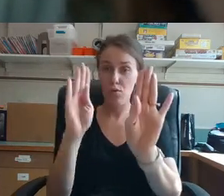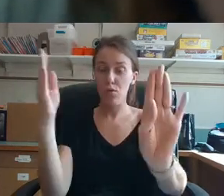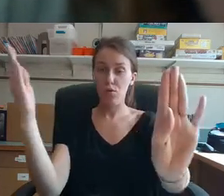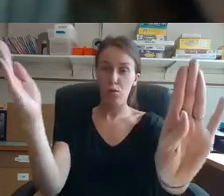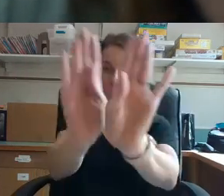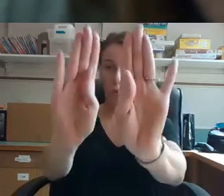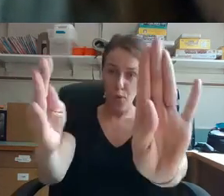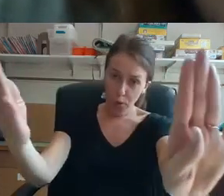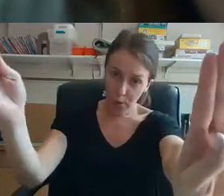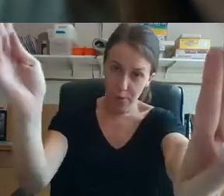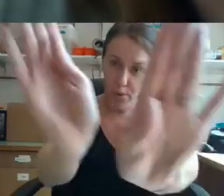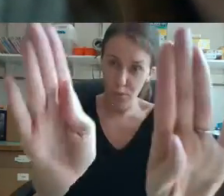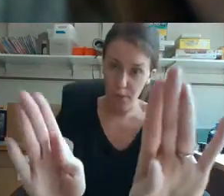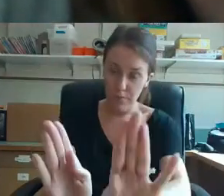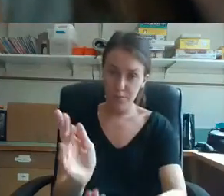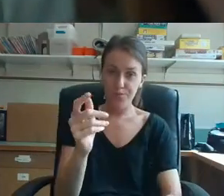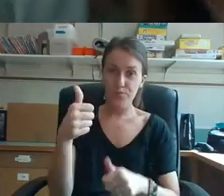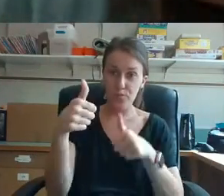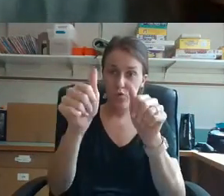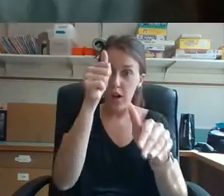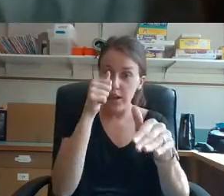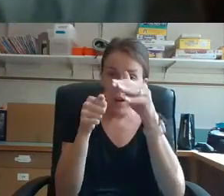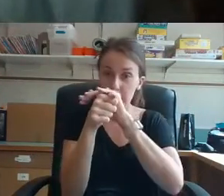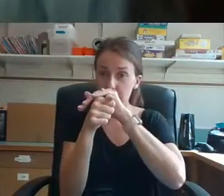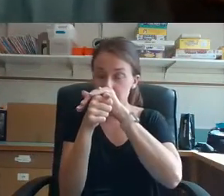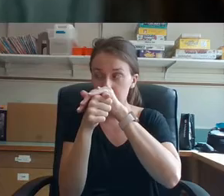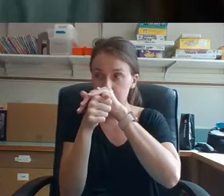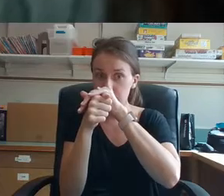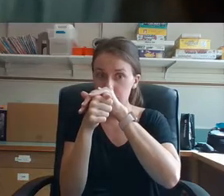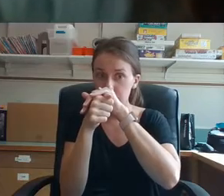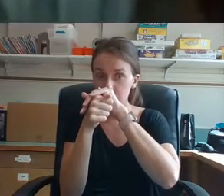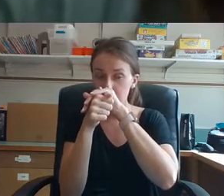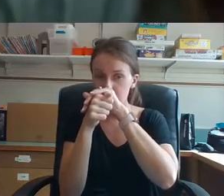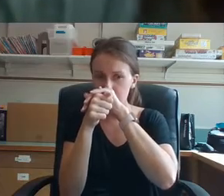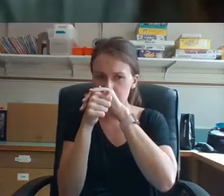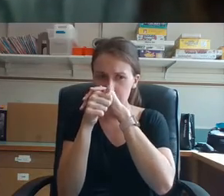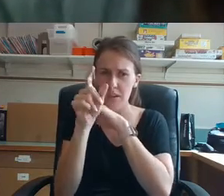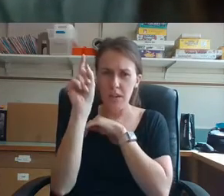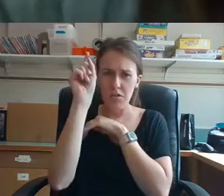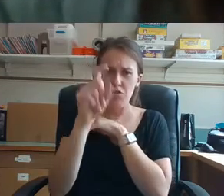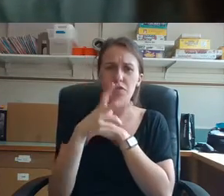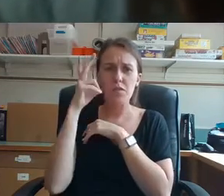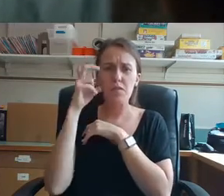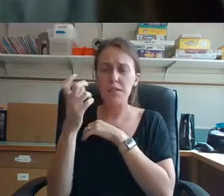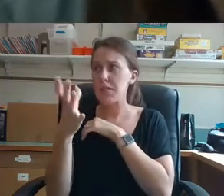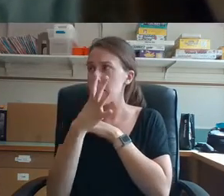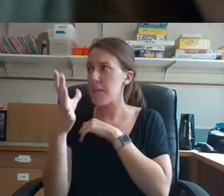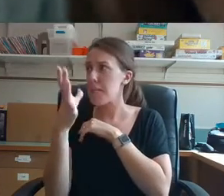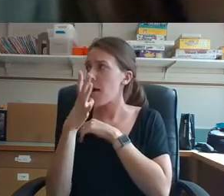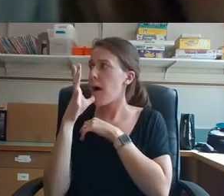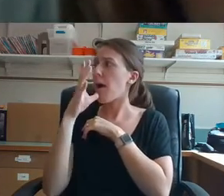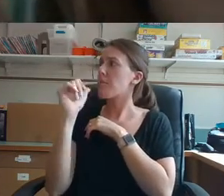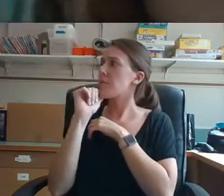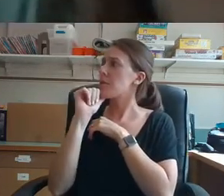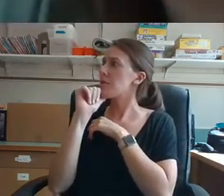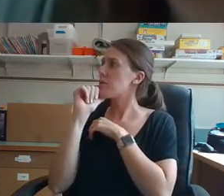clambered into the cabinet and yanked the door shut. Oh, why didn't I listen to Mother, she thought. If I didn't stop in the woods, I